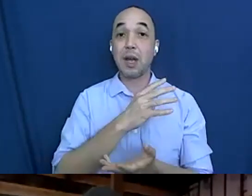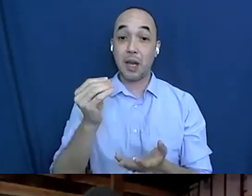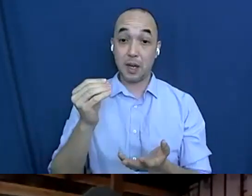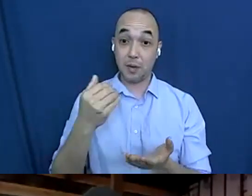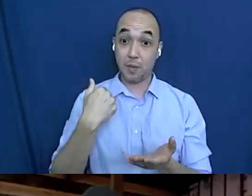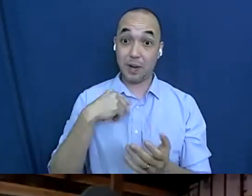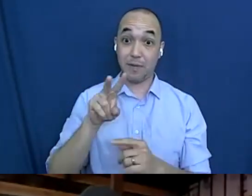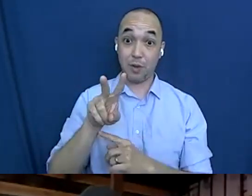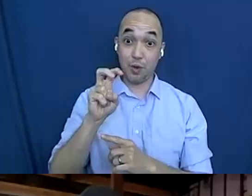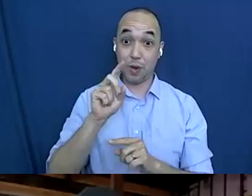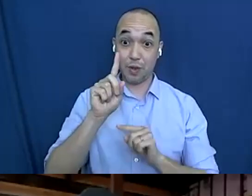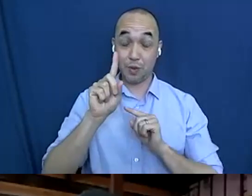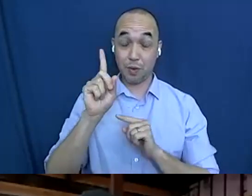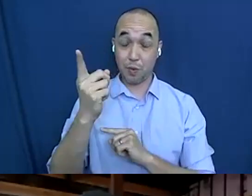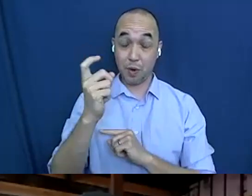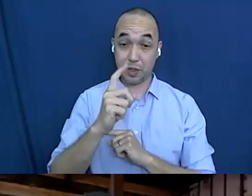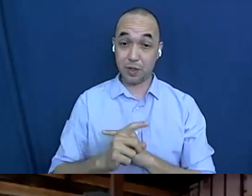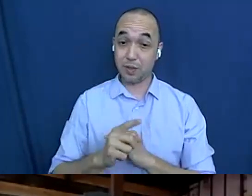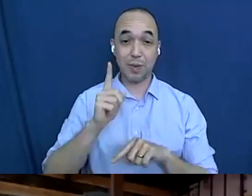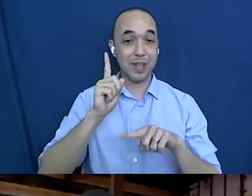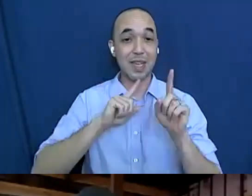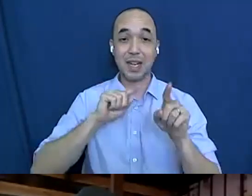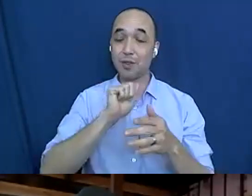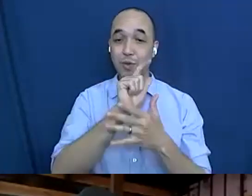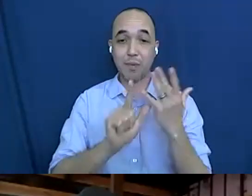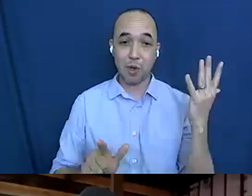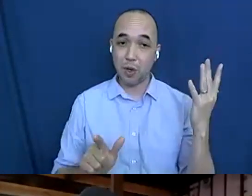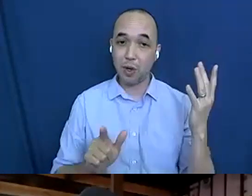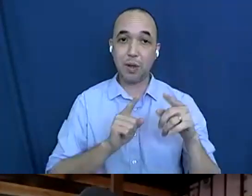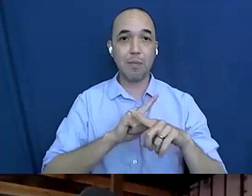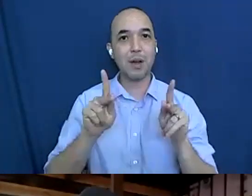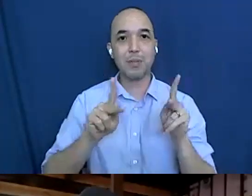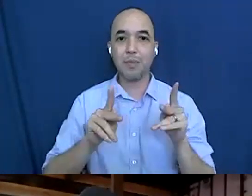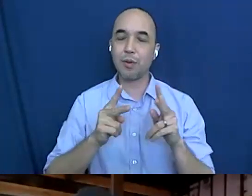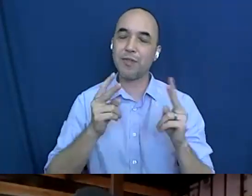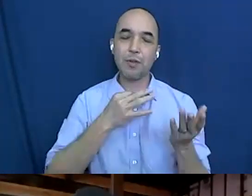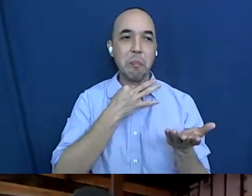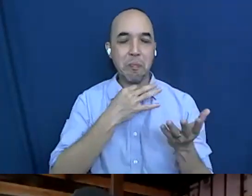questions that we cannot get to. So you have touched, sparked a lot of curiosity, and